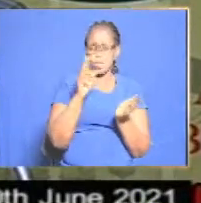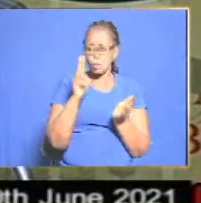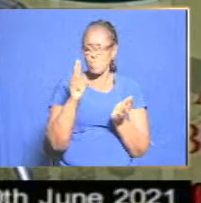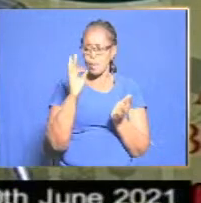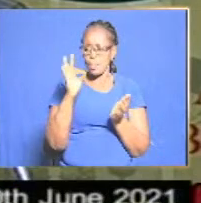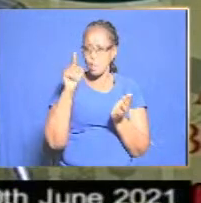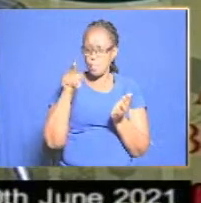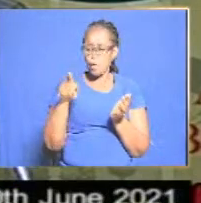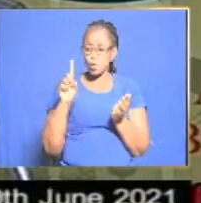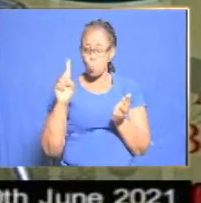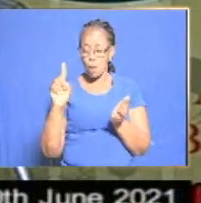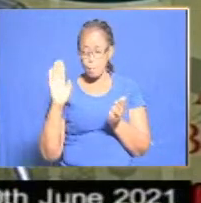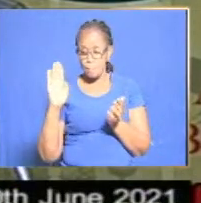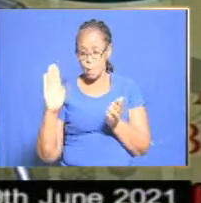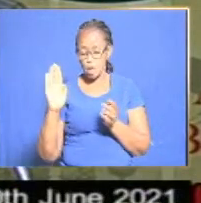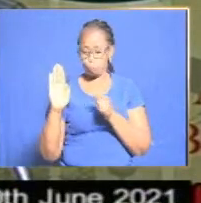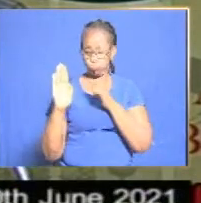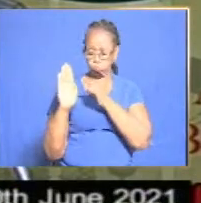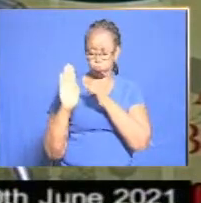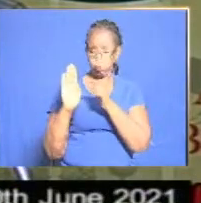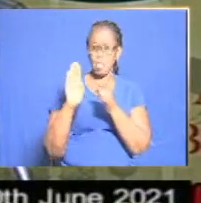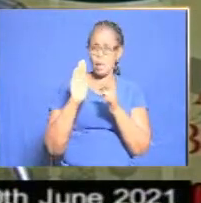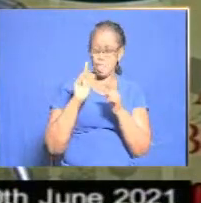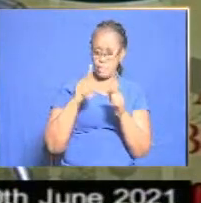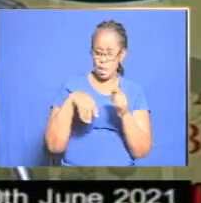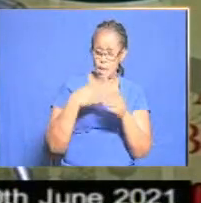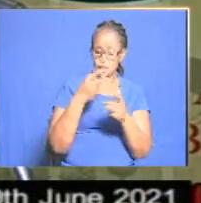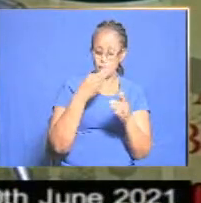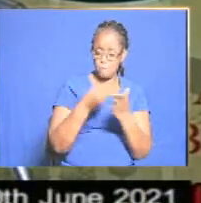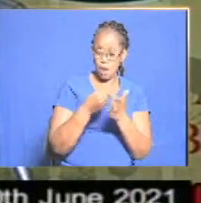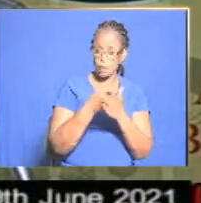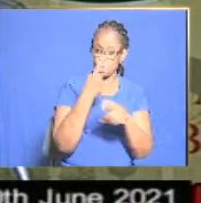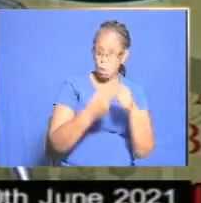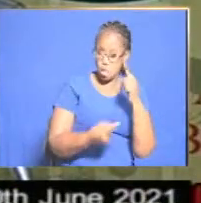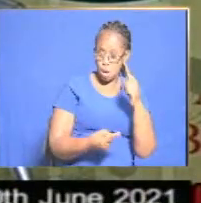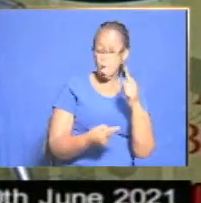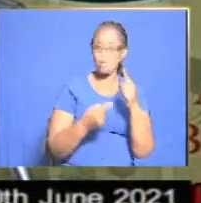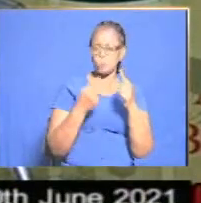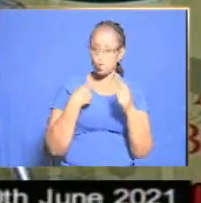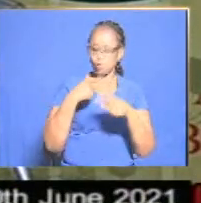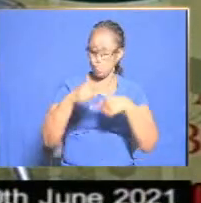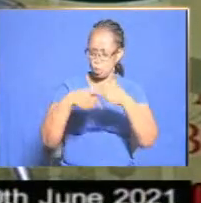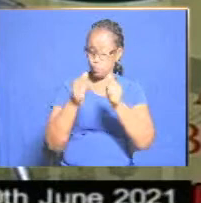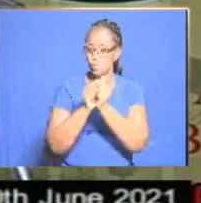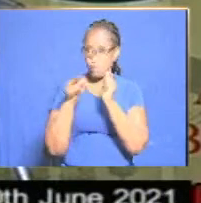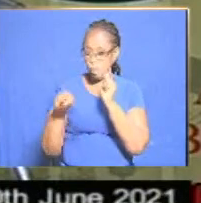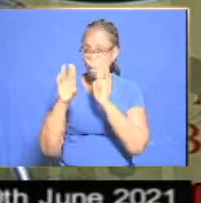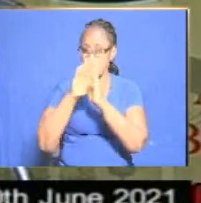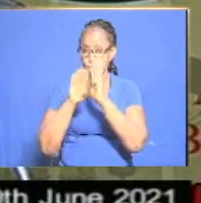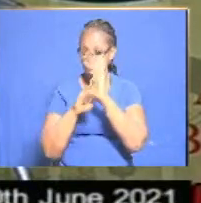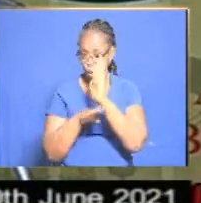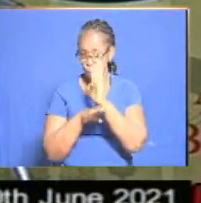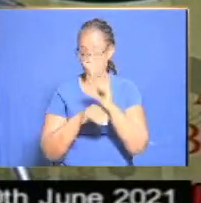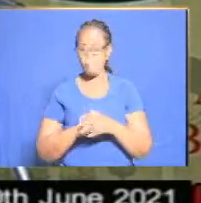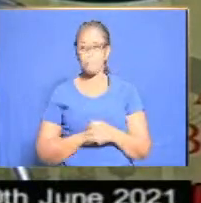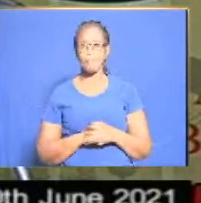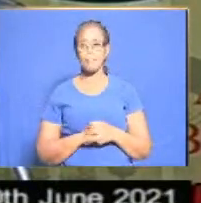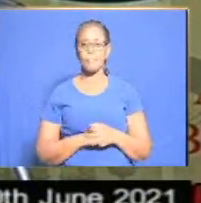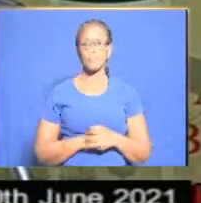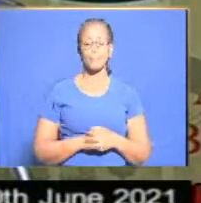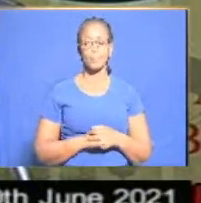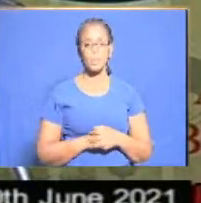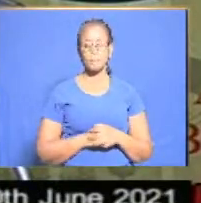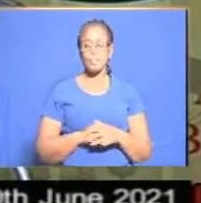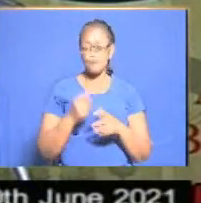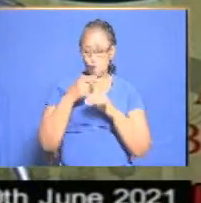₱23.1 billion in the financial 2021-22 budget for continuation of this program. Mr. Speaker, out